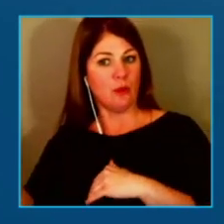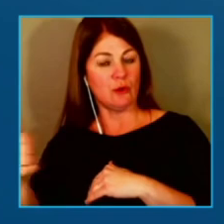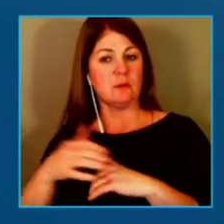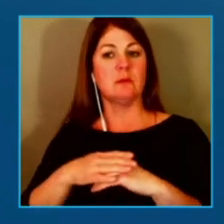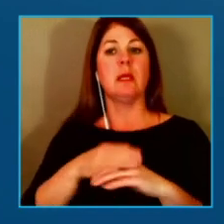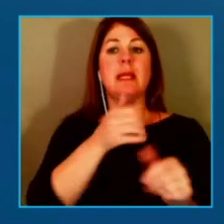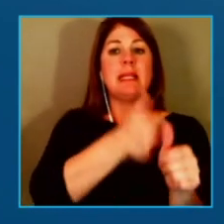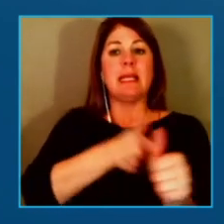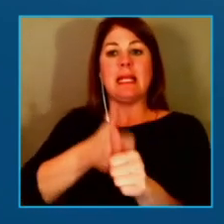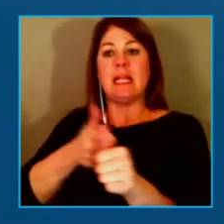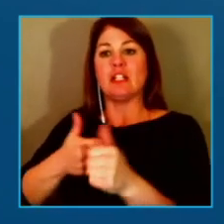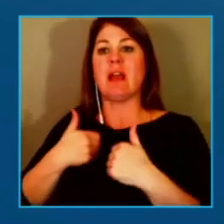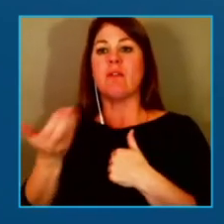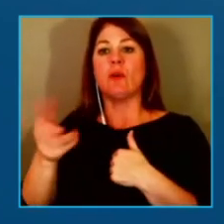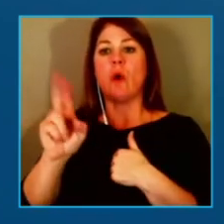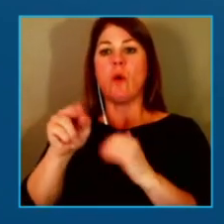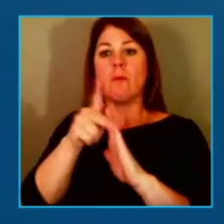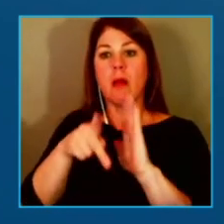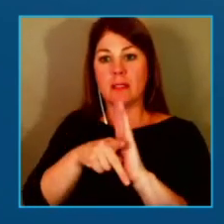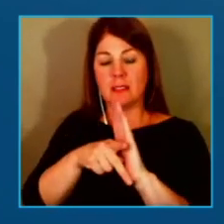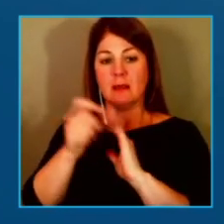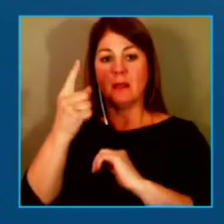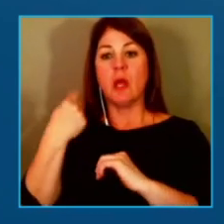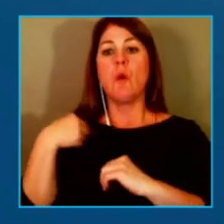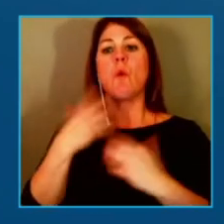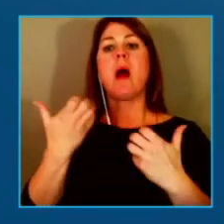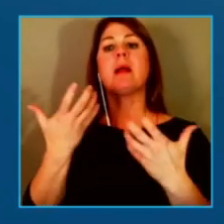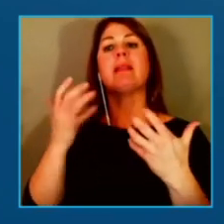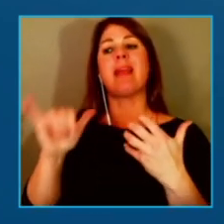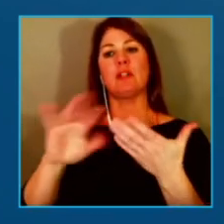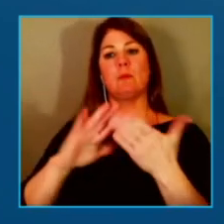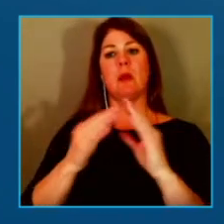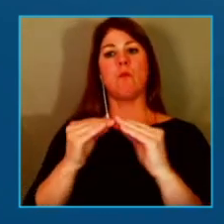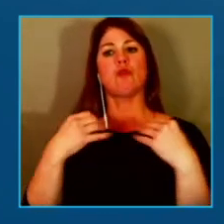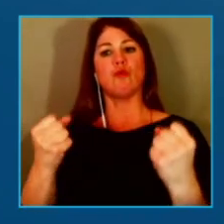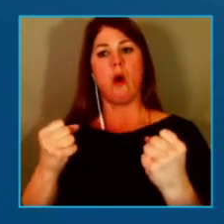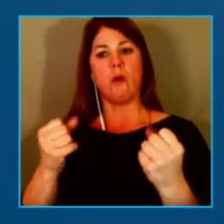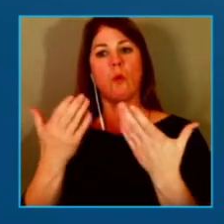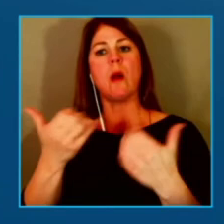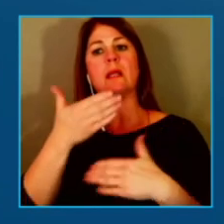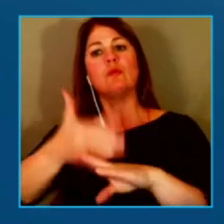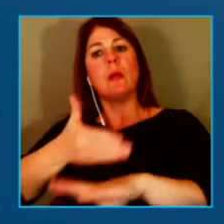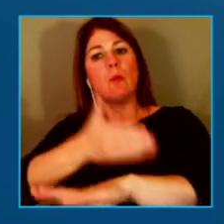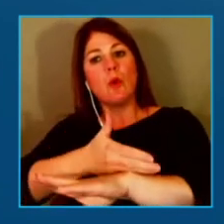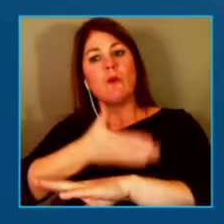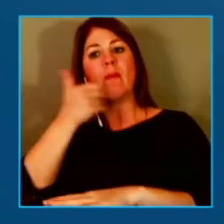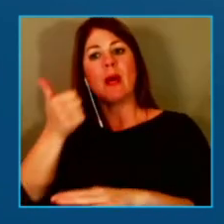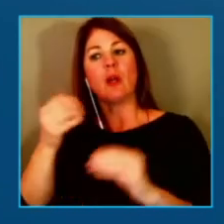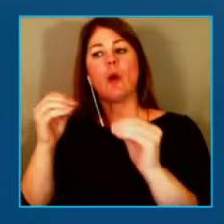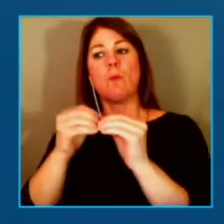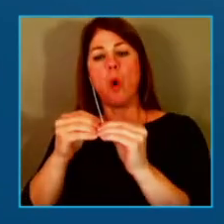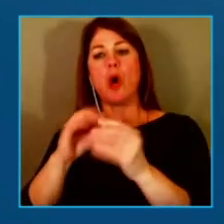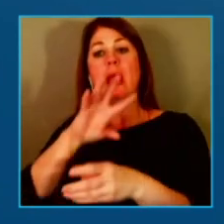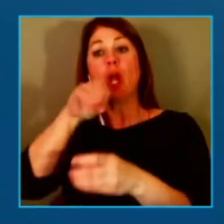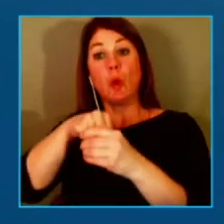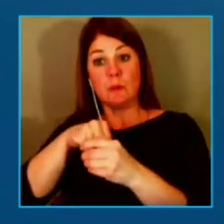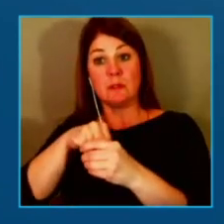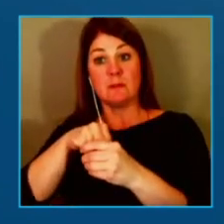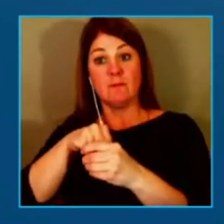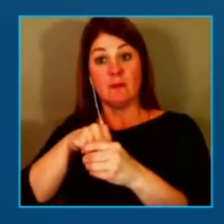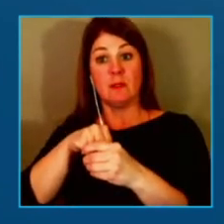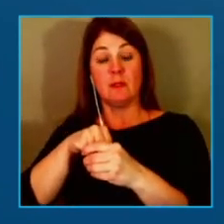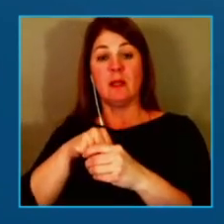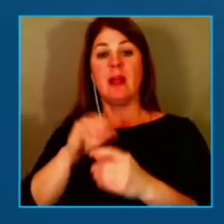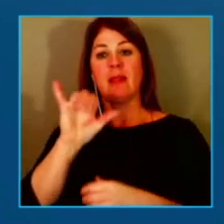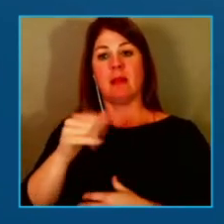own policy. But what we want to do is strengthen that. We want to make it even better. We want to make it more inclusive, and that's probably something